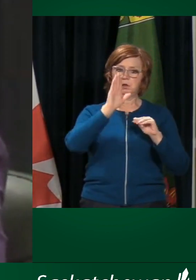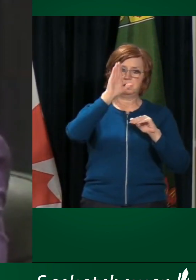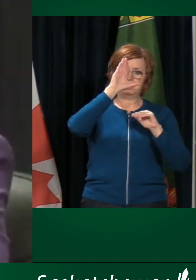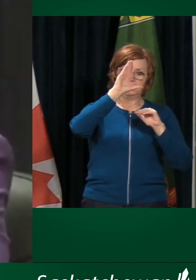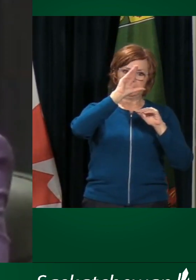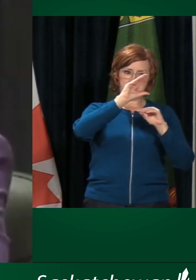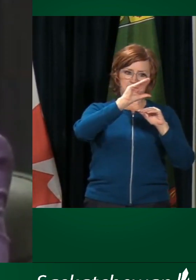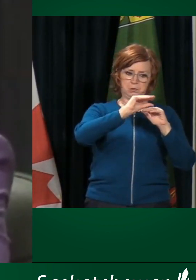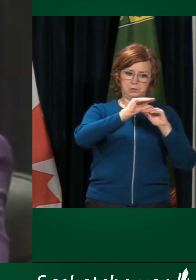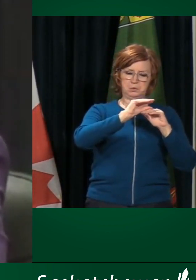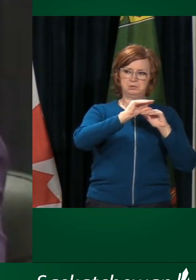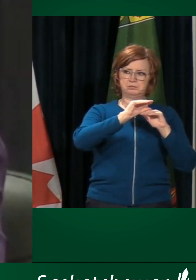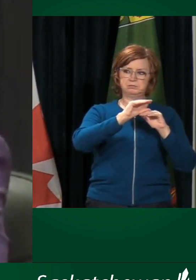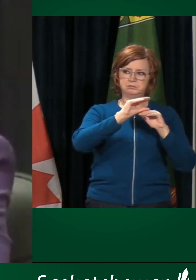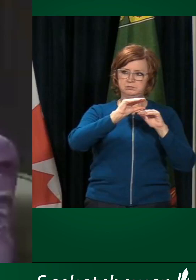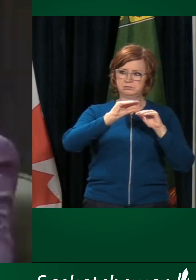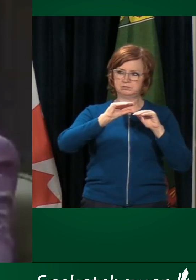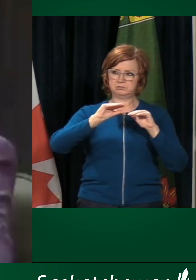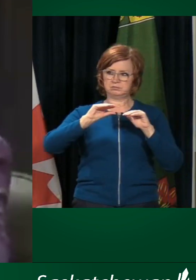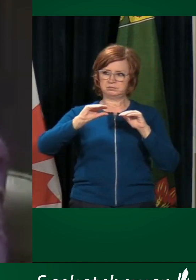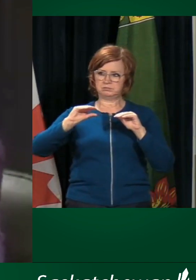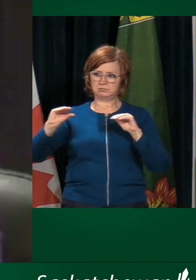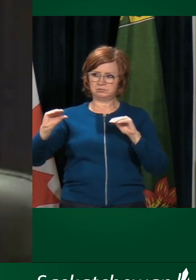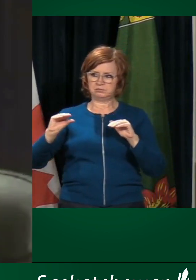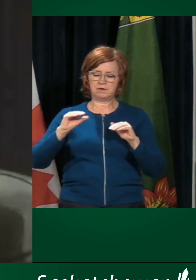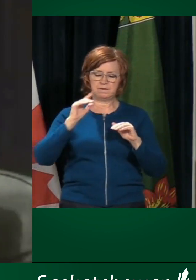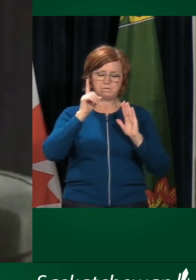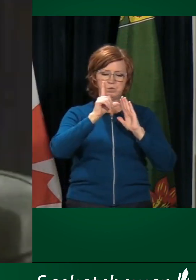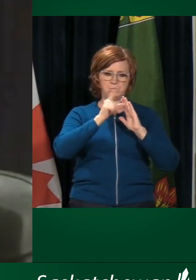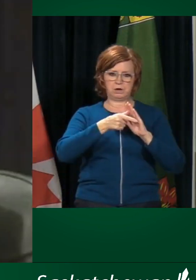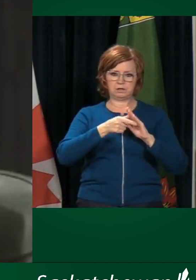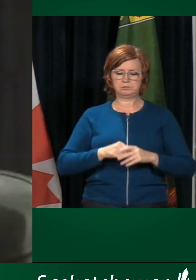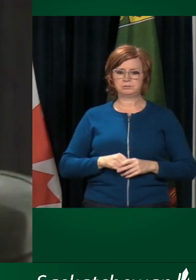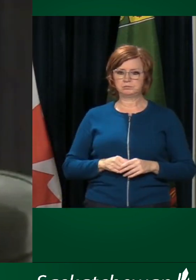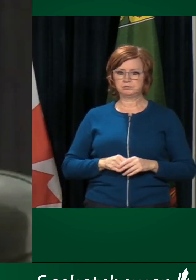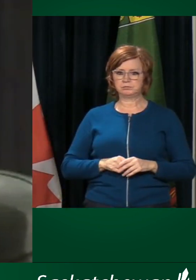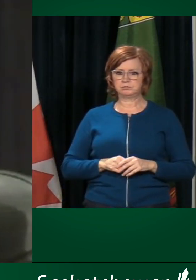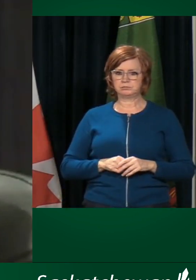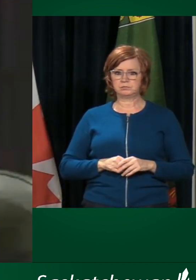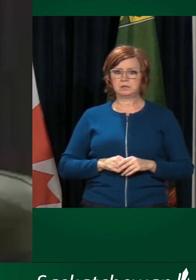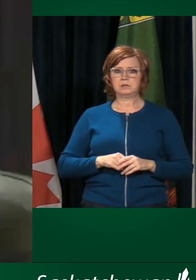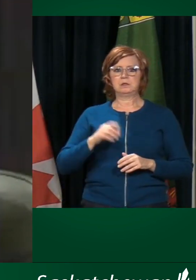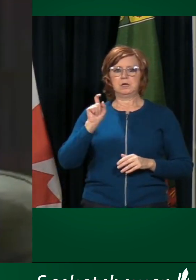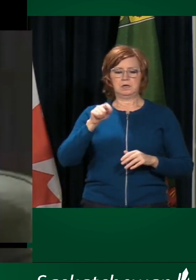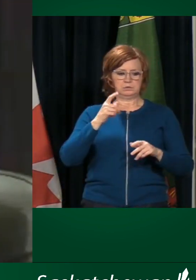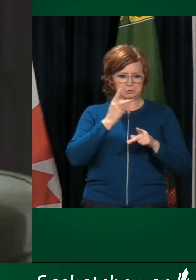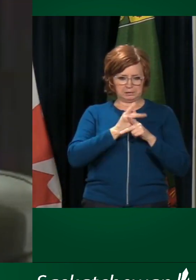away. That we're going to be flat for a while if we can keep up this good work, and we'll know that we're doing.